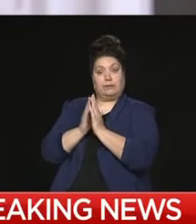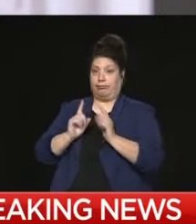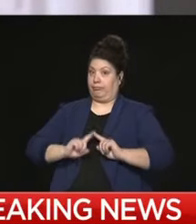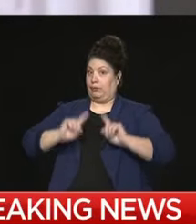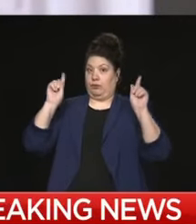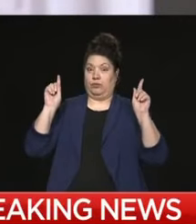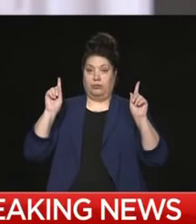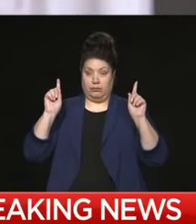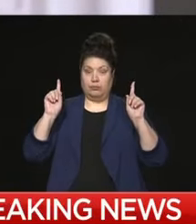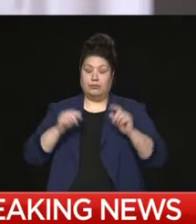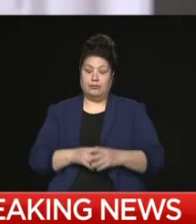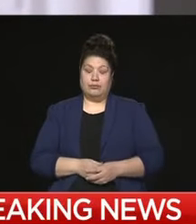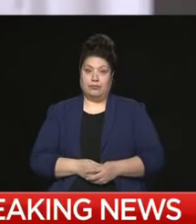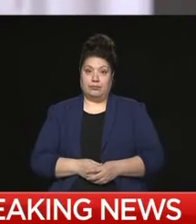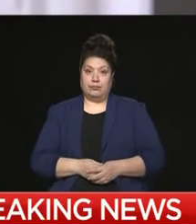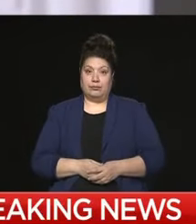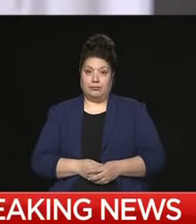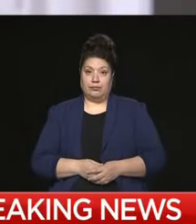very unusual situation.